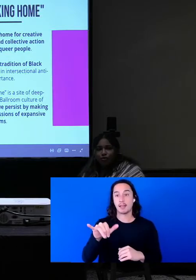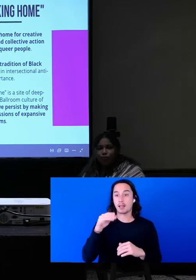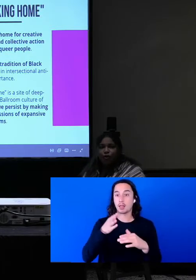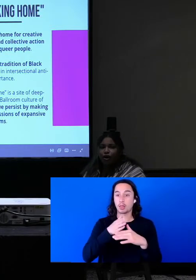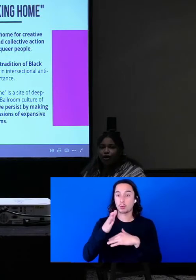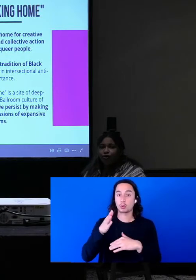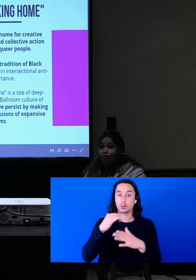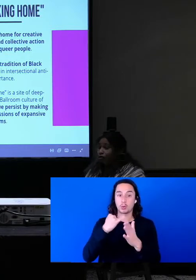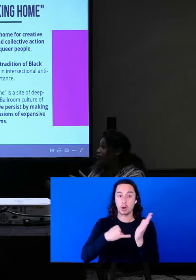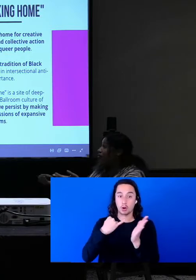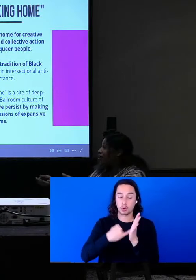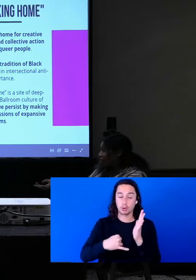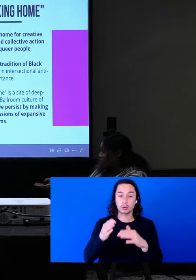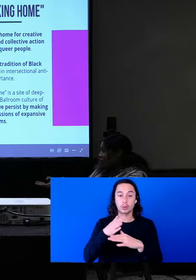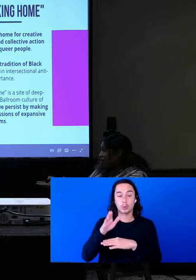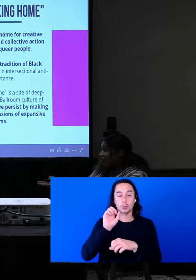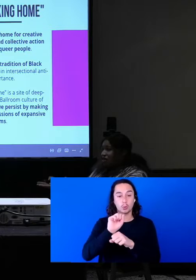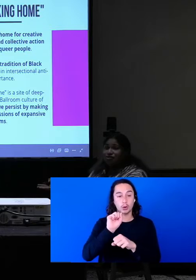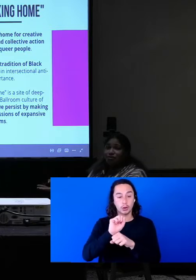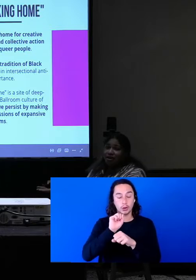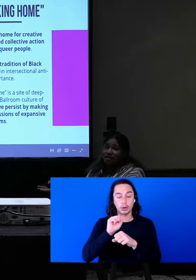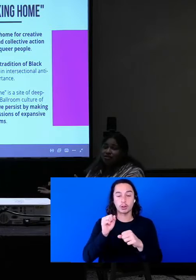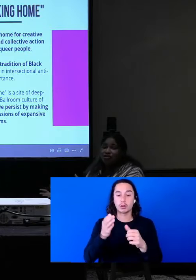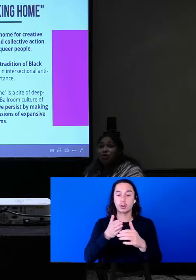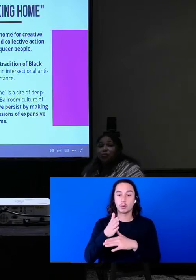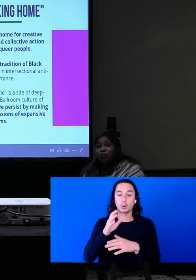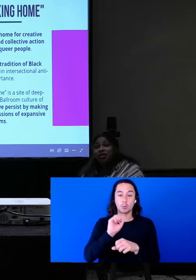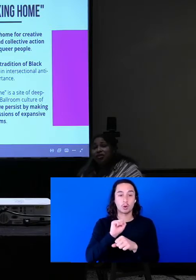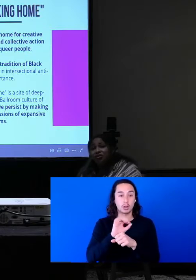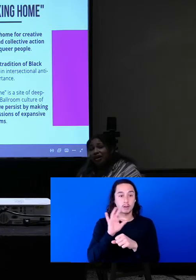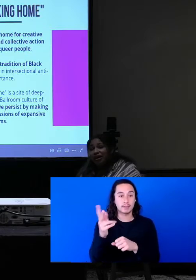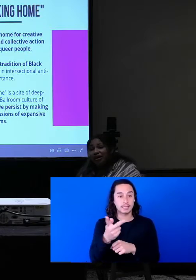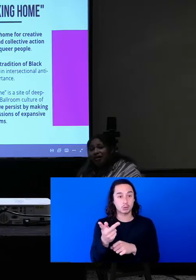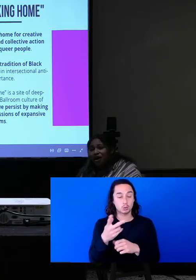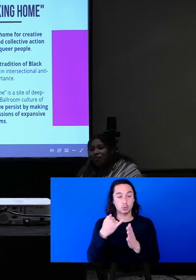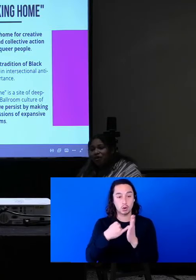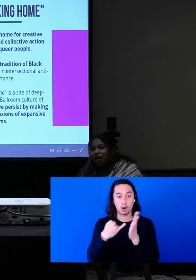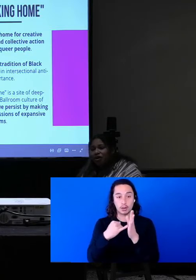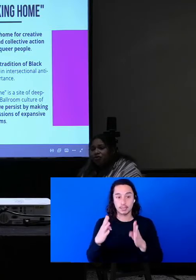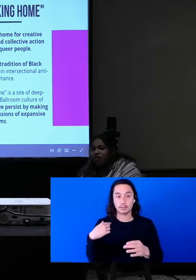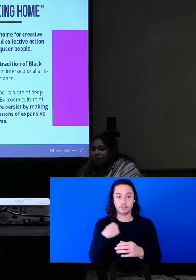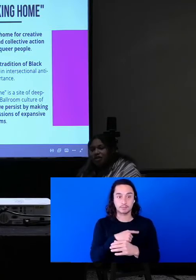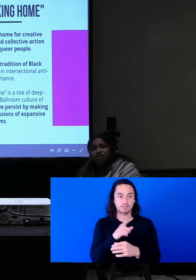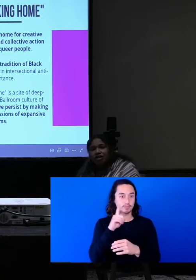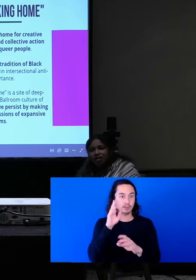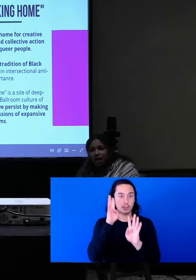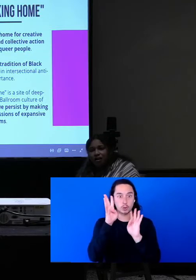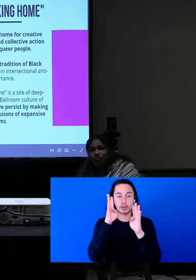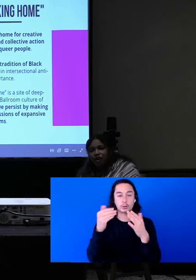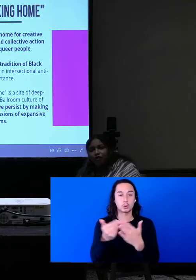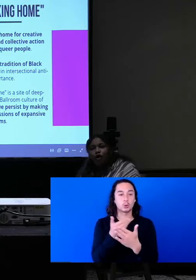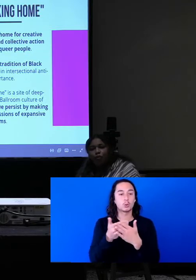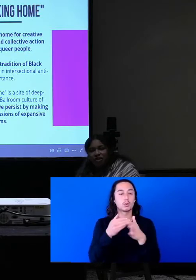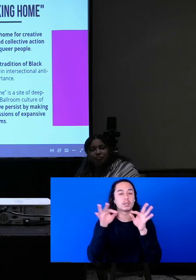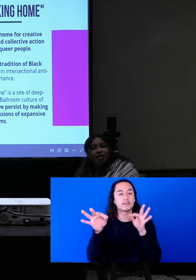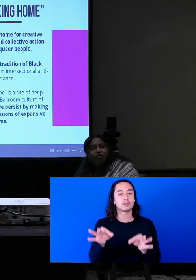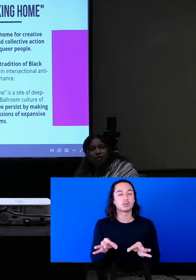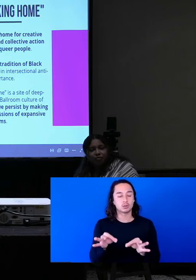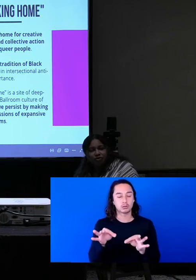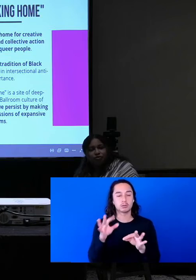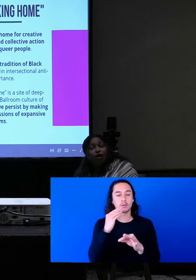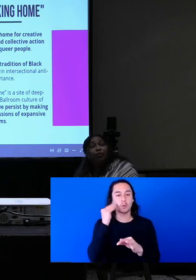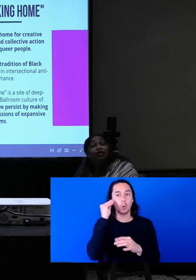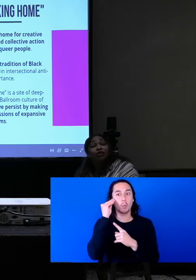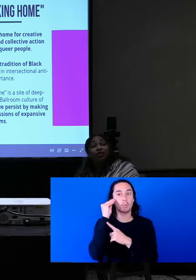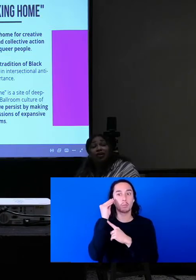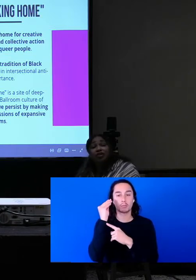art, through work, through the work of these two artists, we're really creating a new definition of home and a space